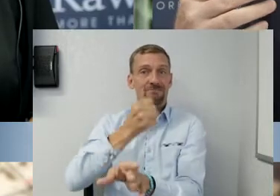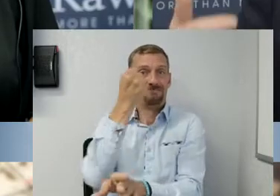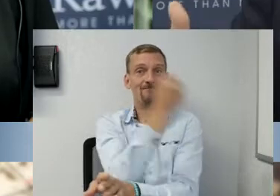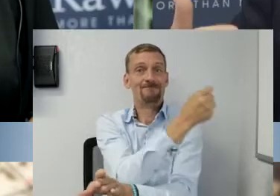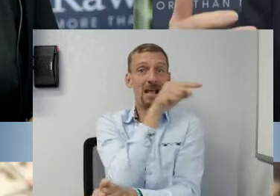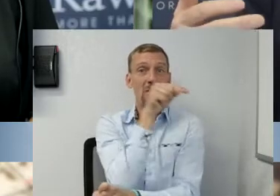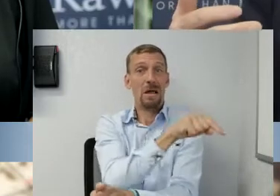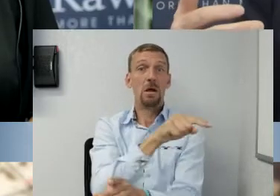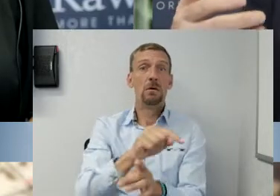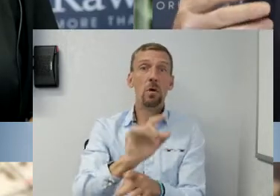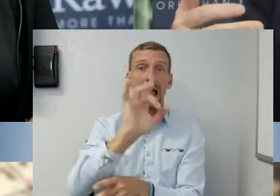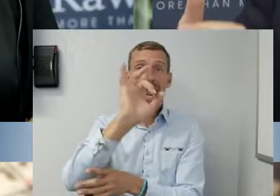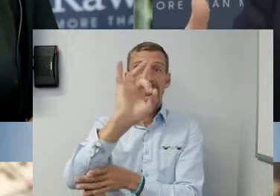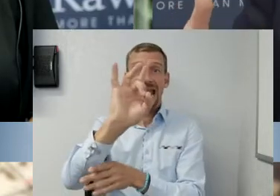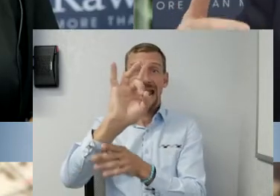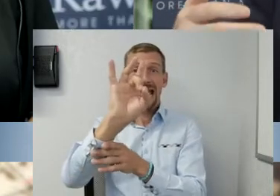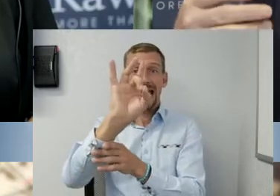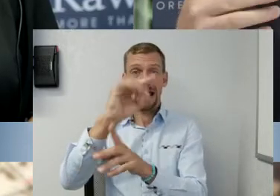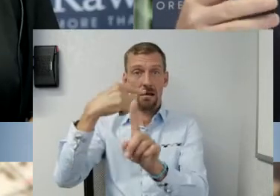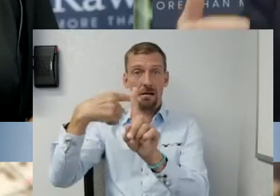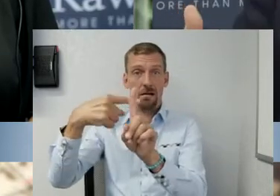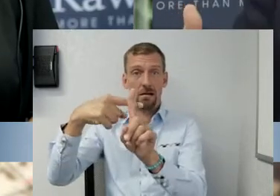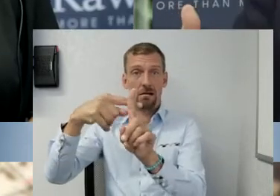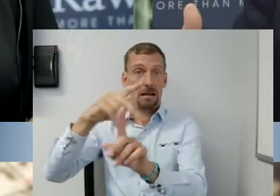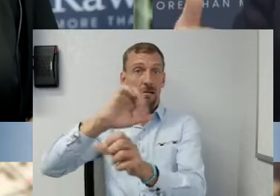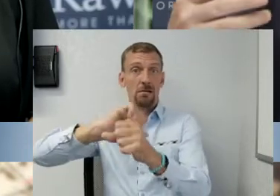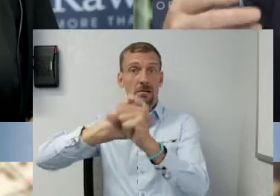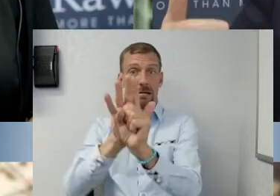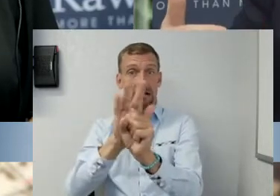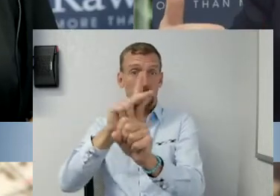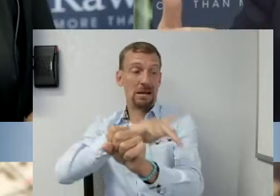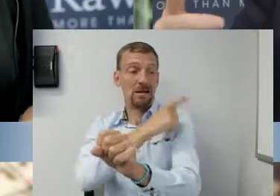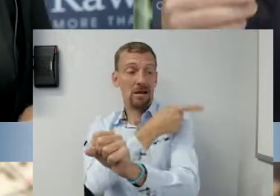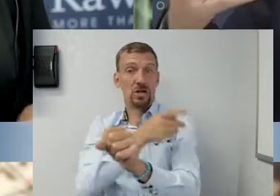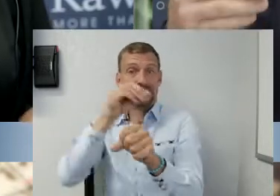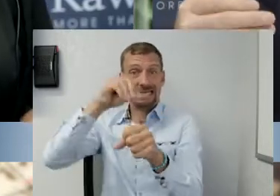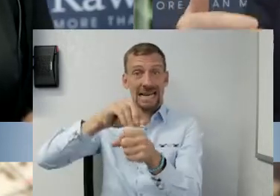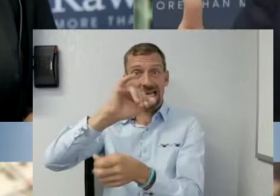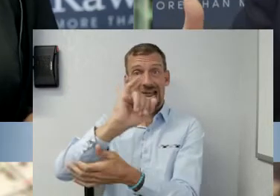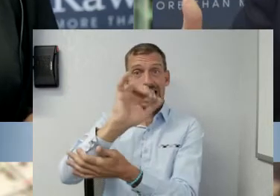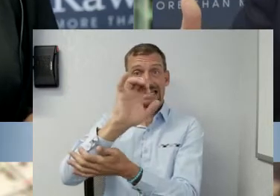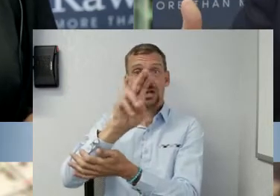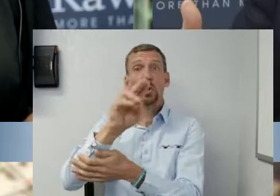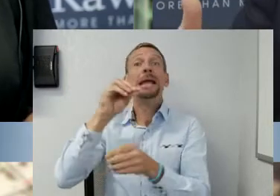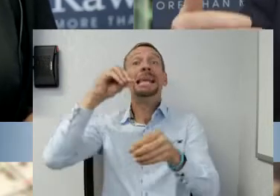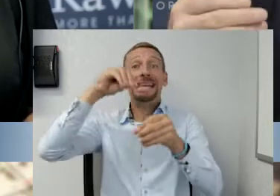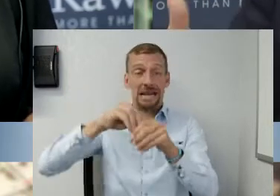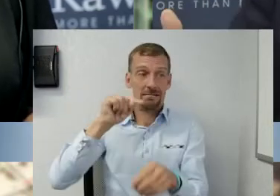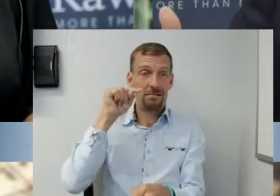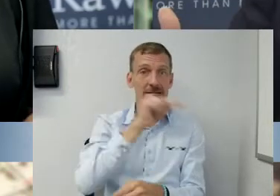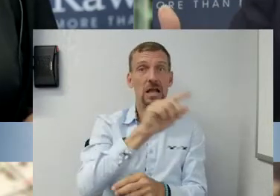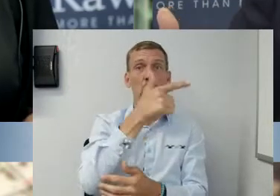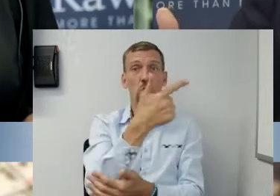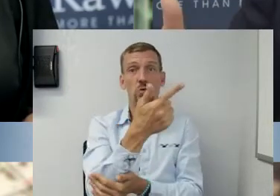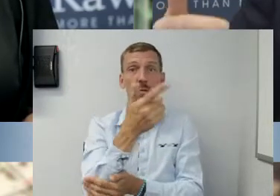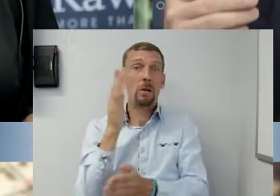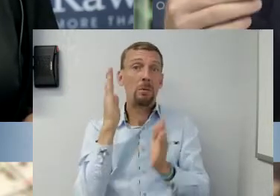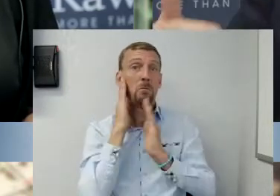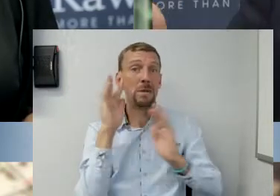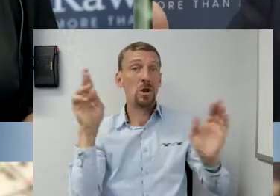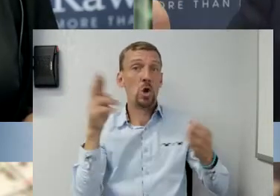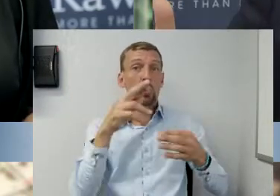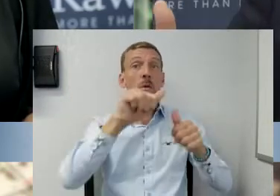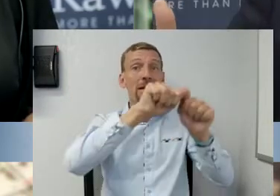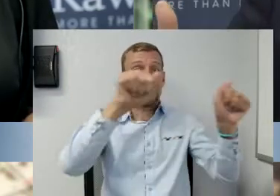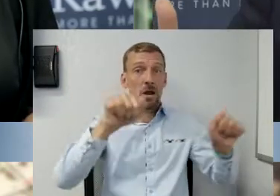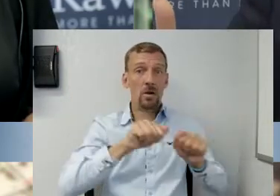the 8 patients, COVID positive patients that are currently in the ICU, they're on that 21 bed ICU. We